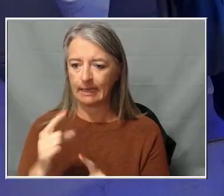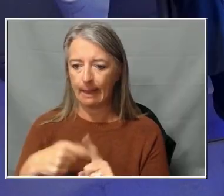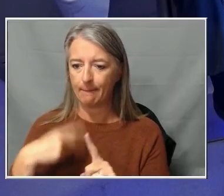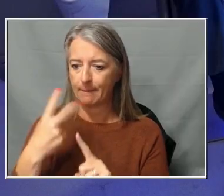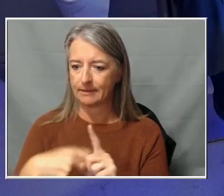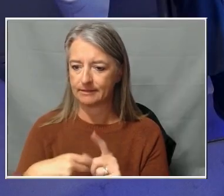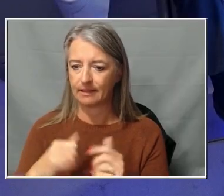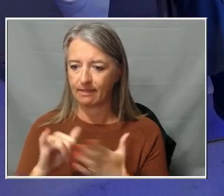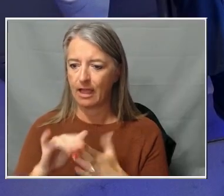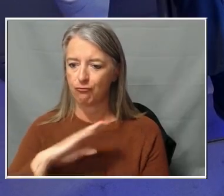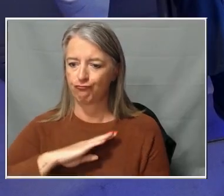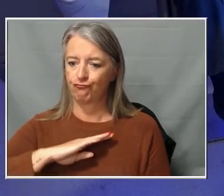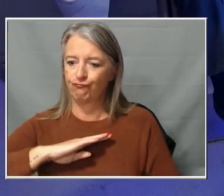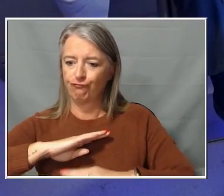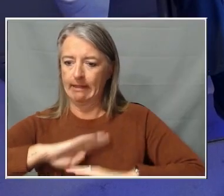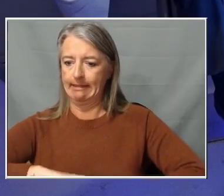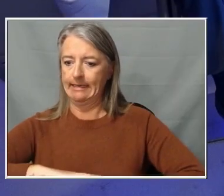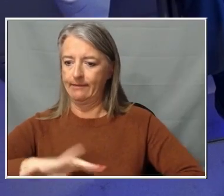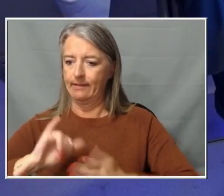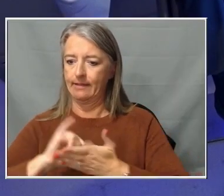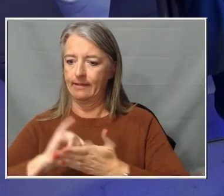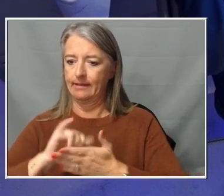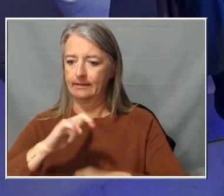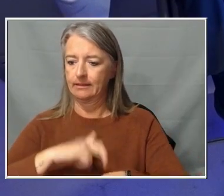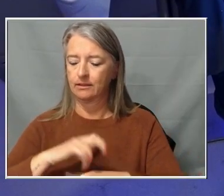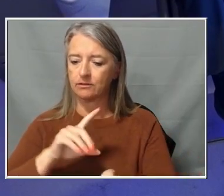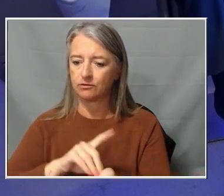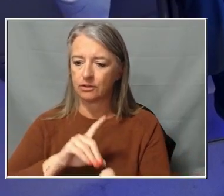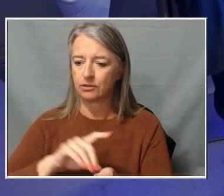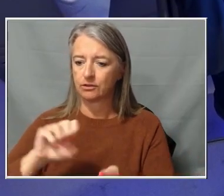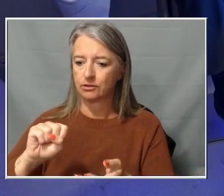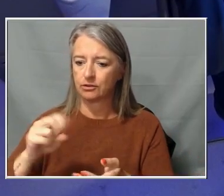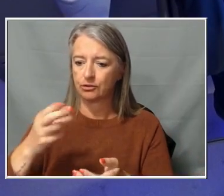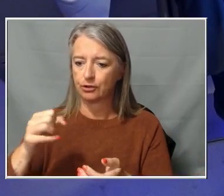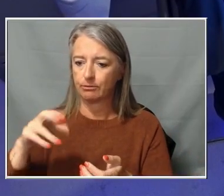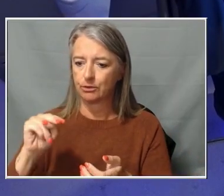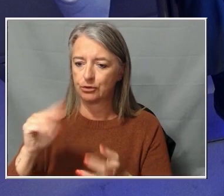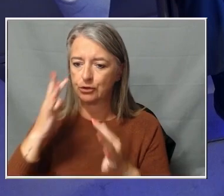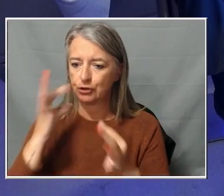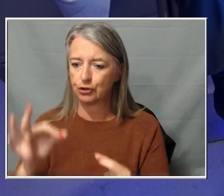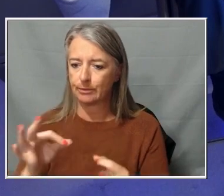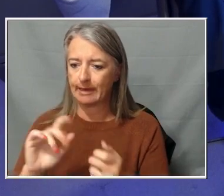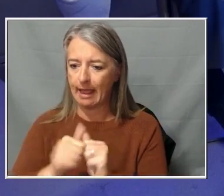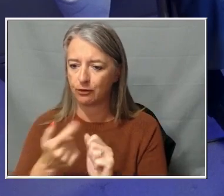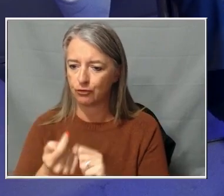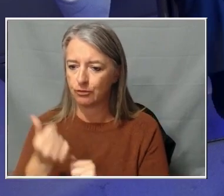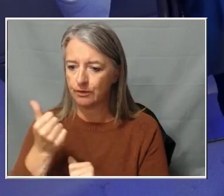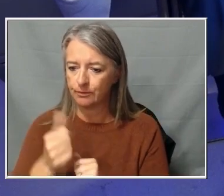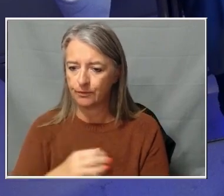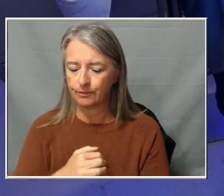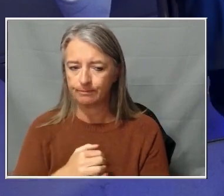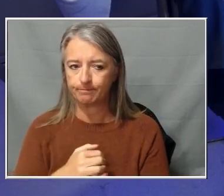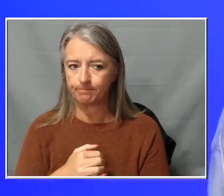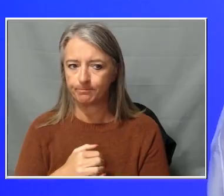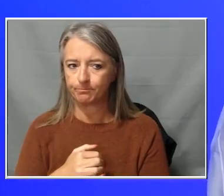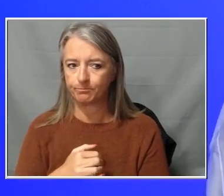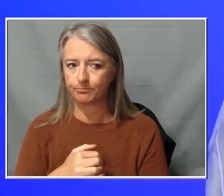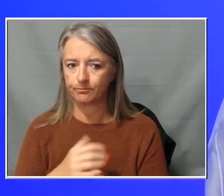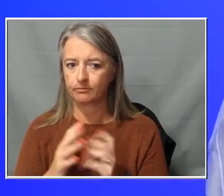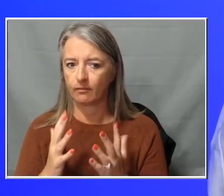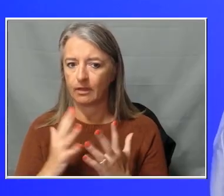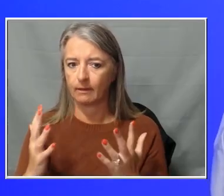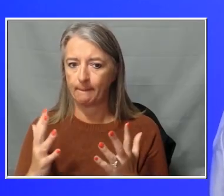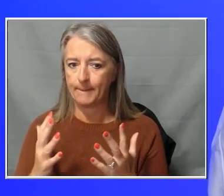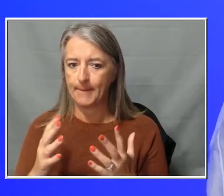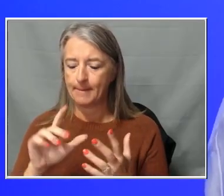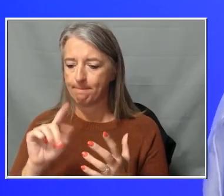that relief alone. Yeah. Then, Dr. Shamoon, you determine you can remove this. What goes into that strategy? Yes, I mean, a lot of factors. A tumor